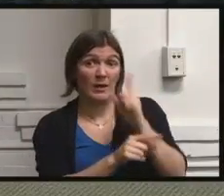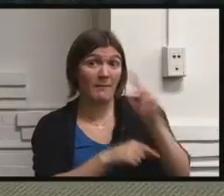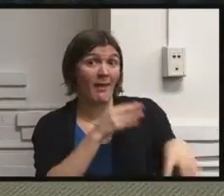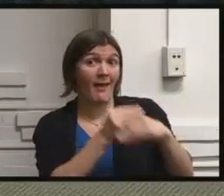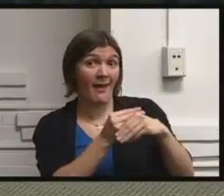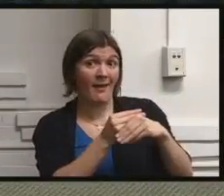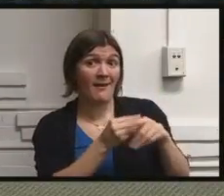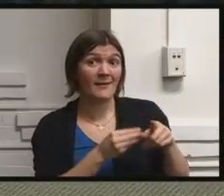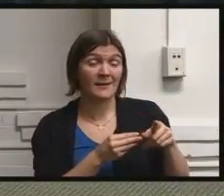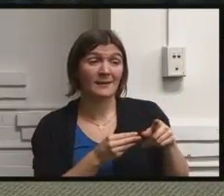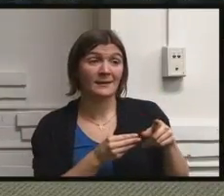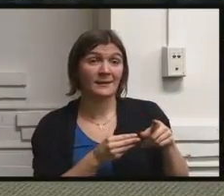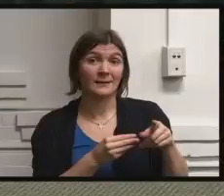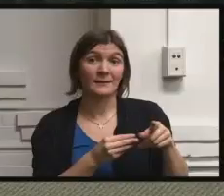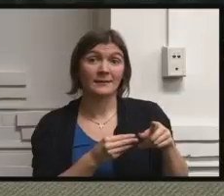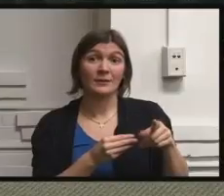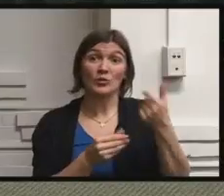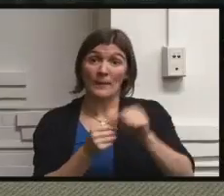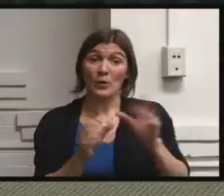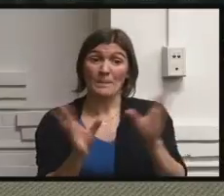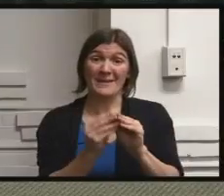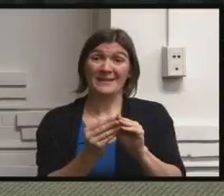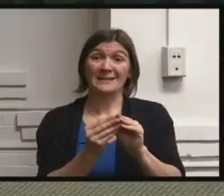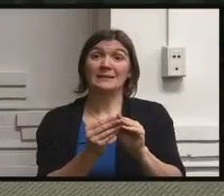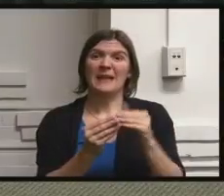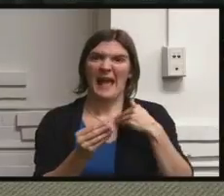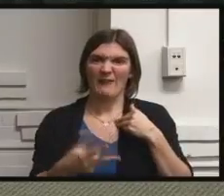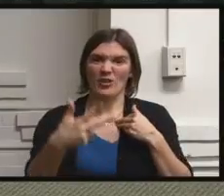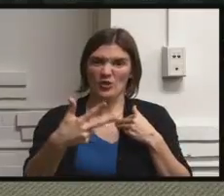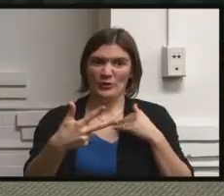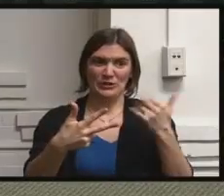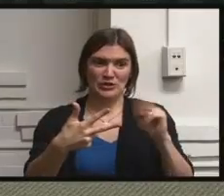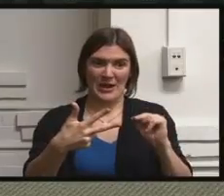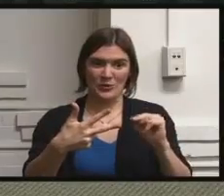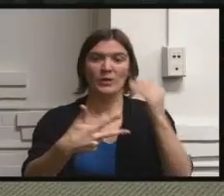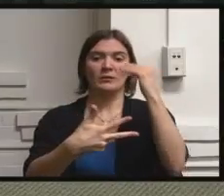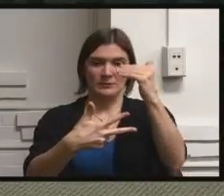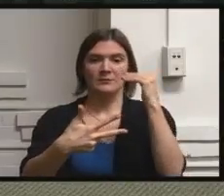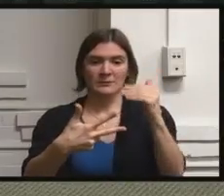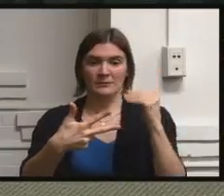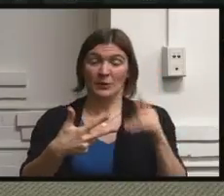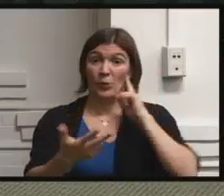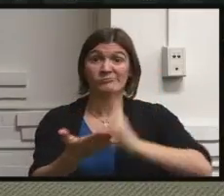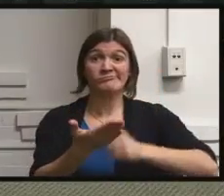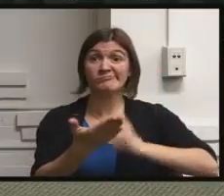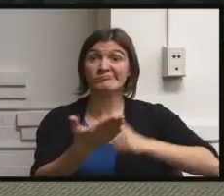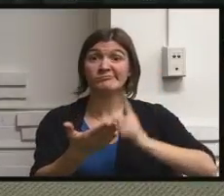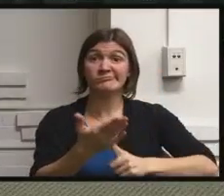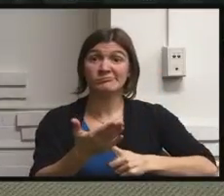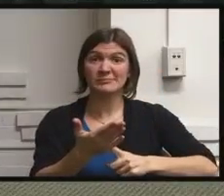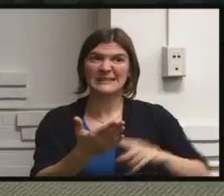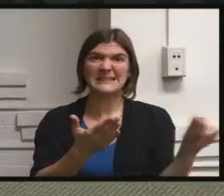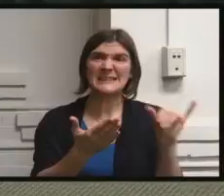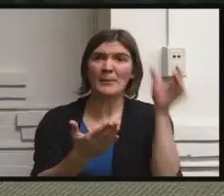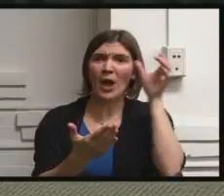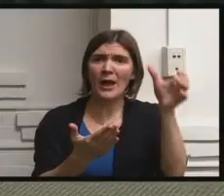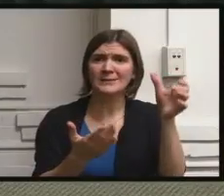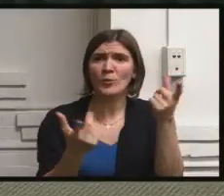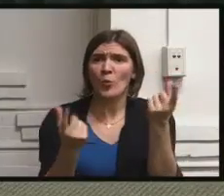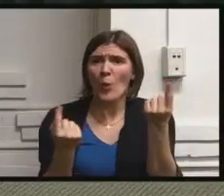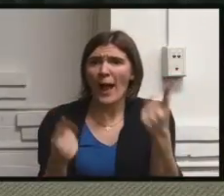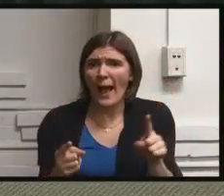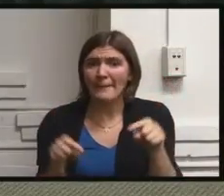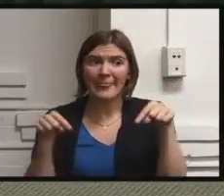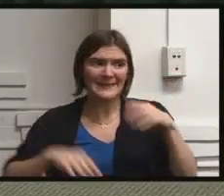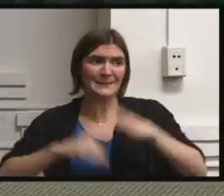also, our next three meetings are going to, we have three meetings coming up where we're going to be talking about related topics like what to happen to